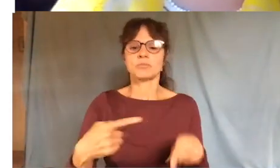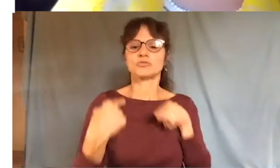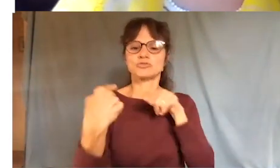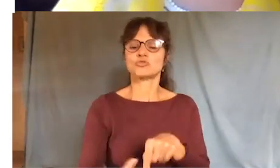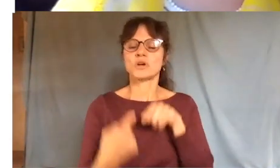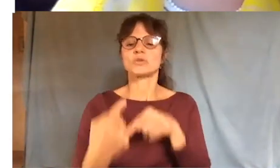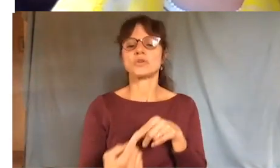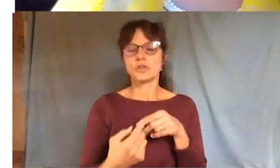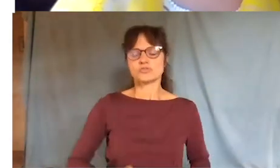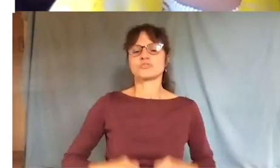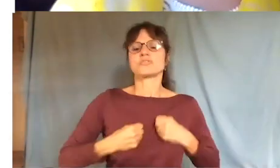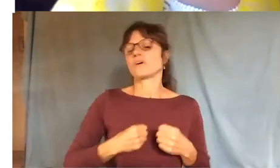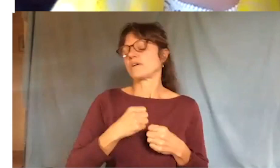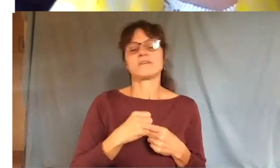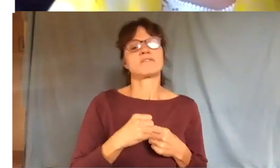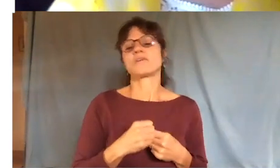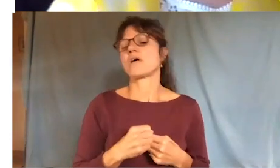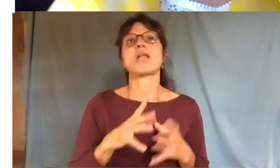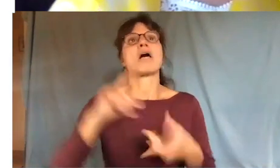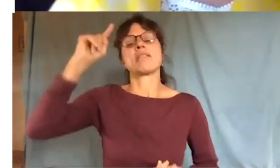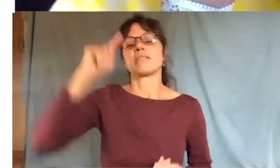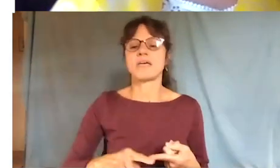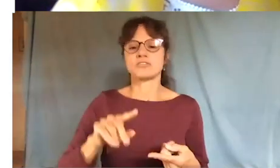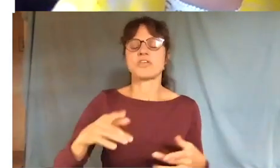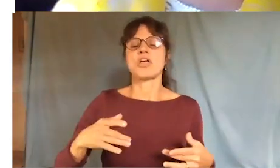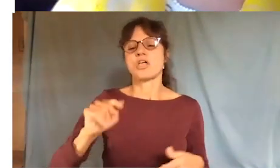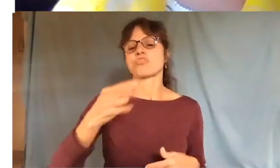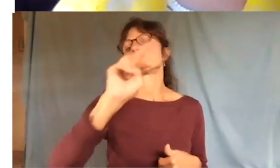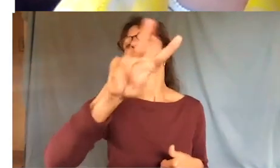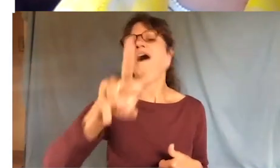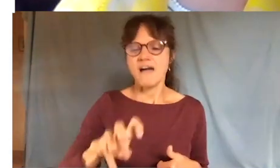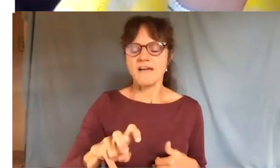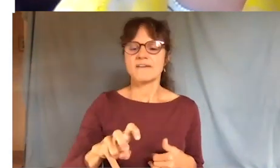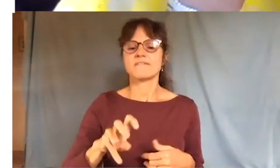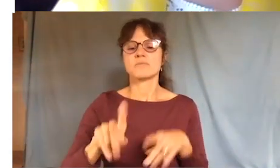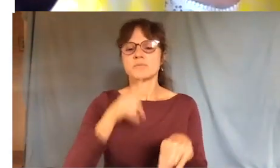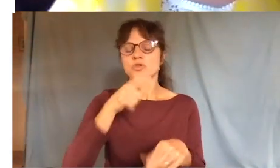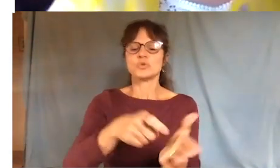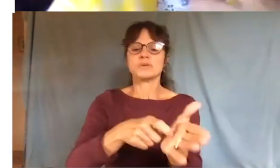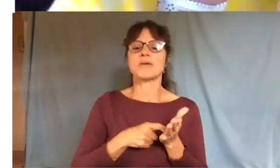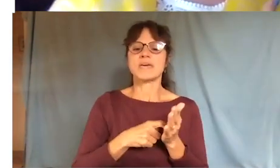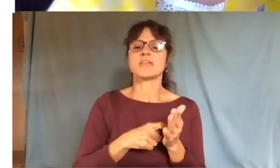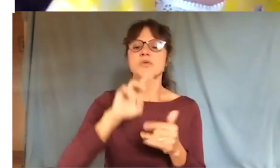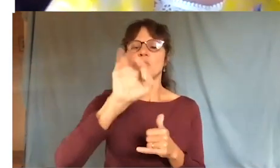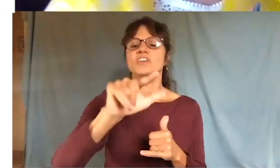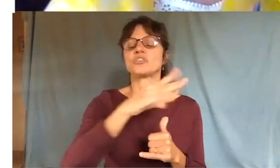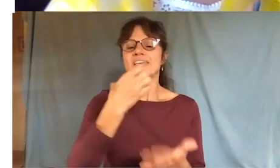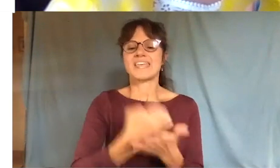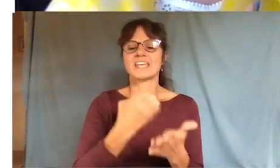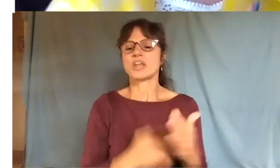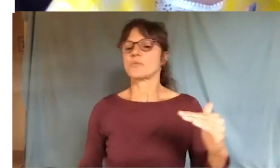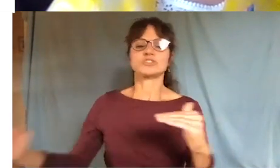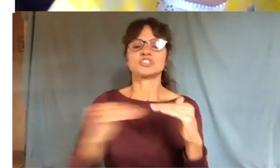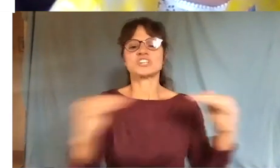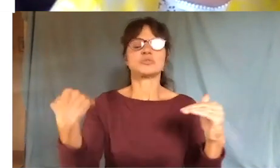less thrive. Those of us who are demanding racial and economic justice, we have a long road ahead